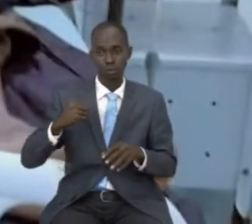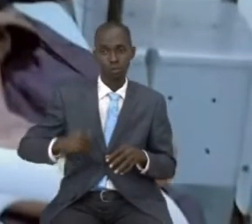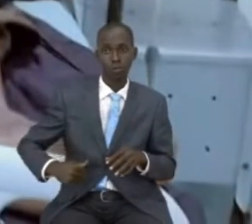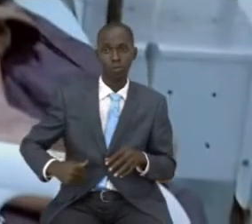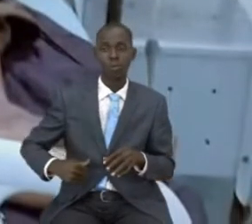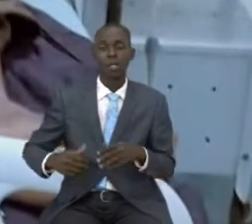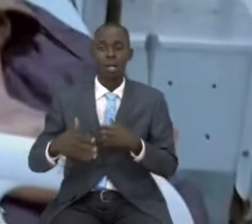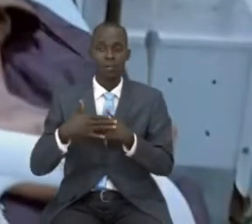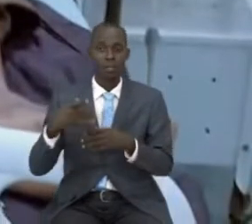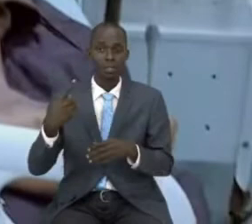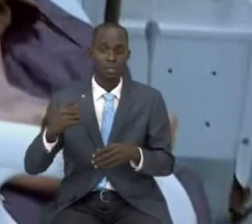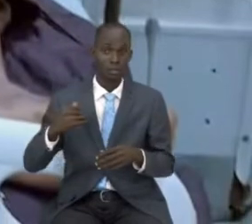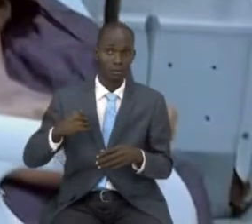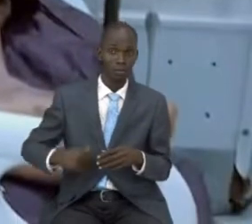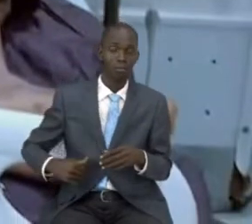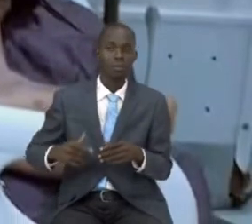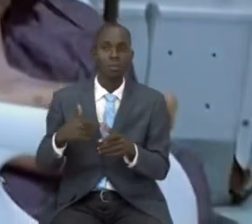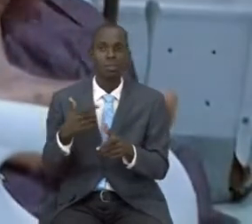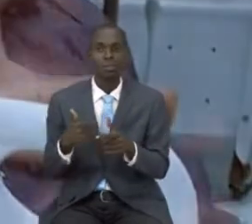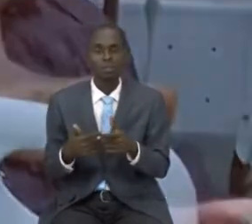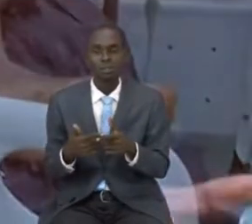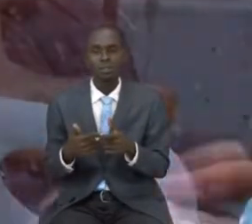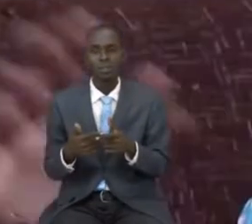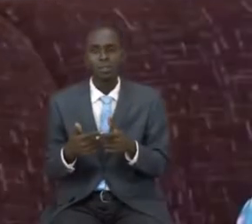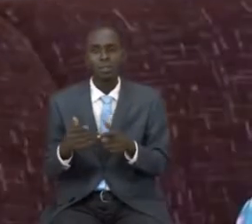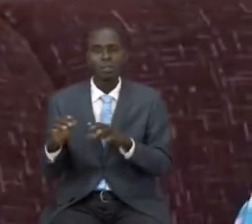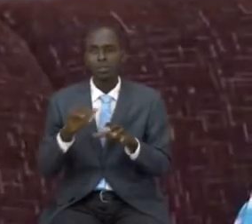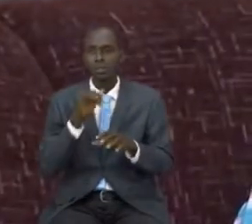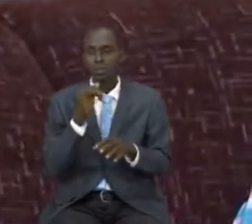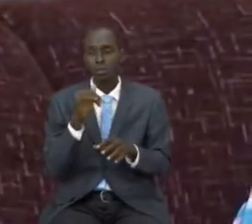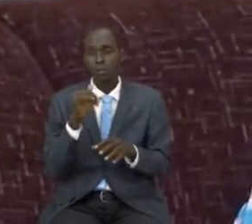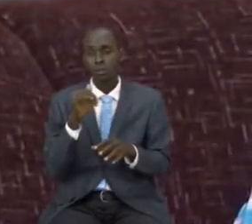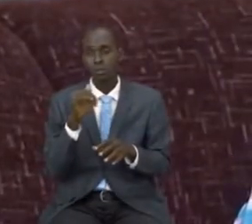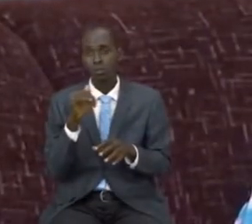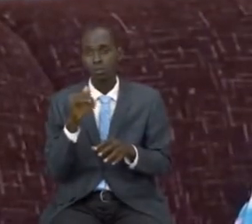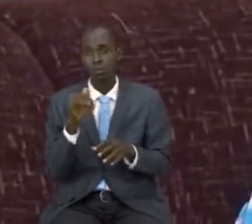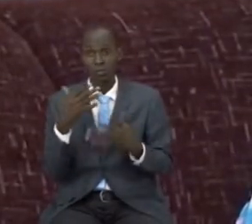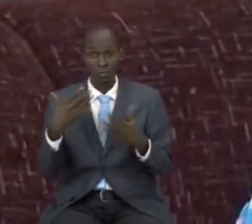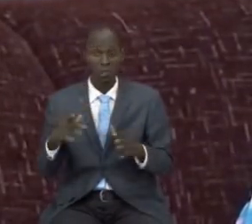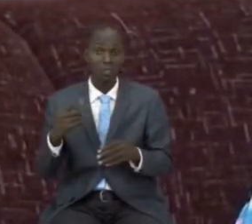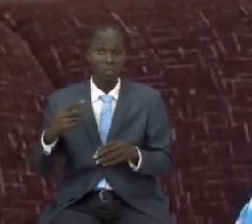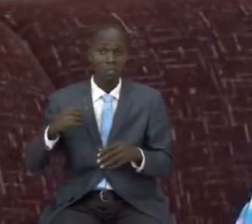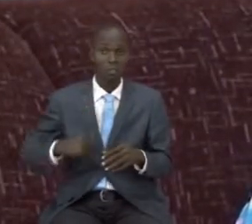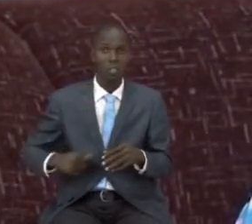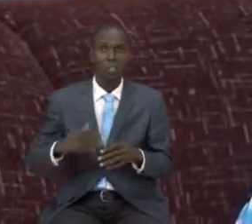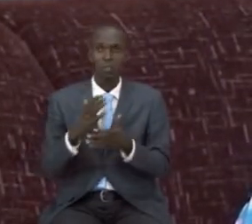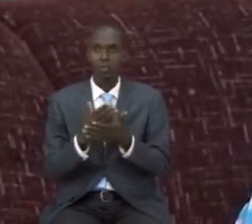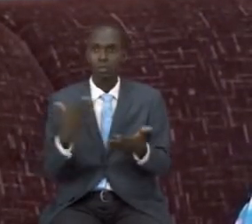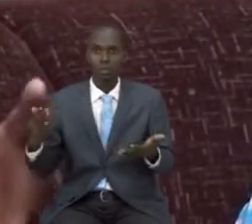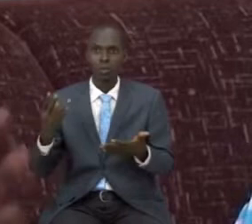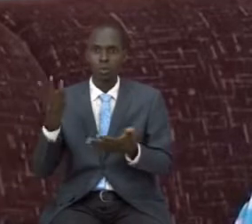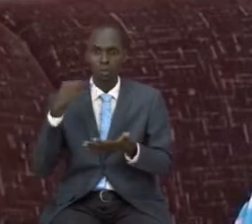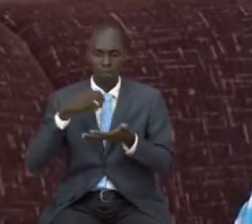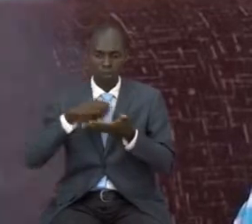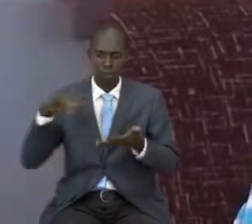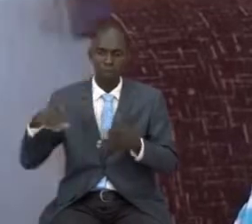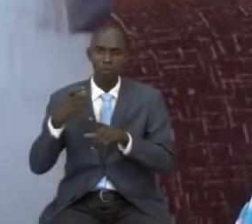histology, then I did another surgery, and a mass was removed from my chest.